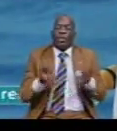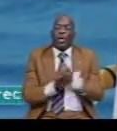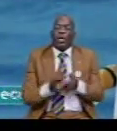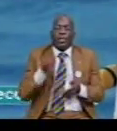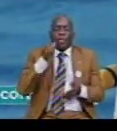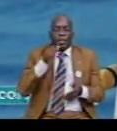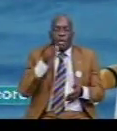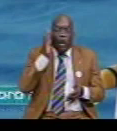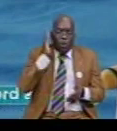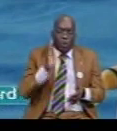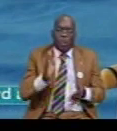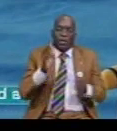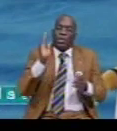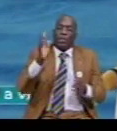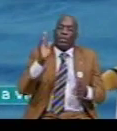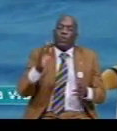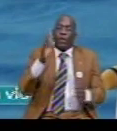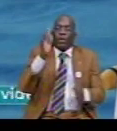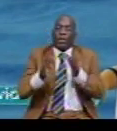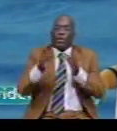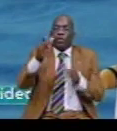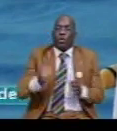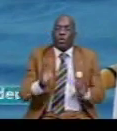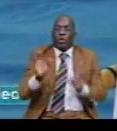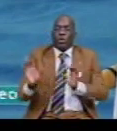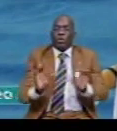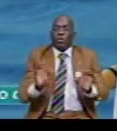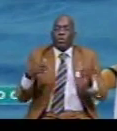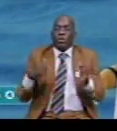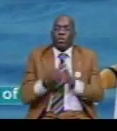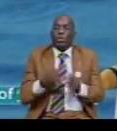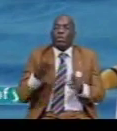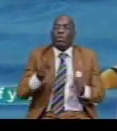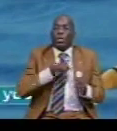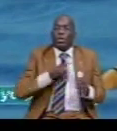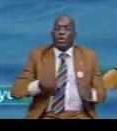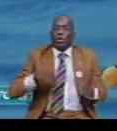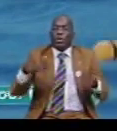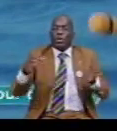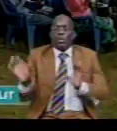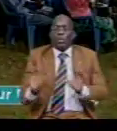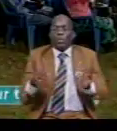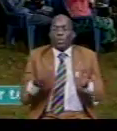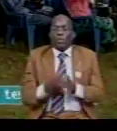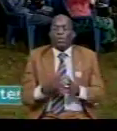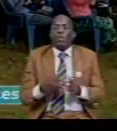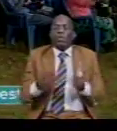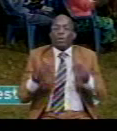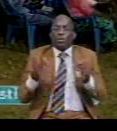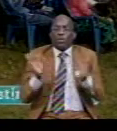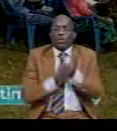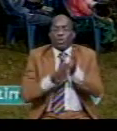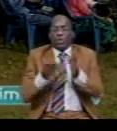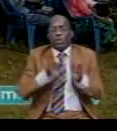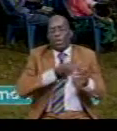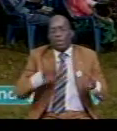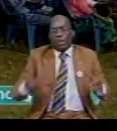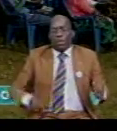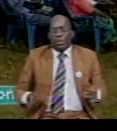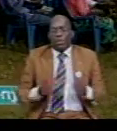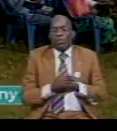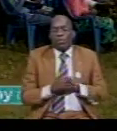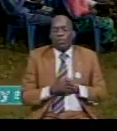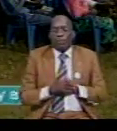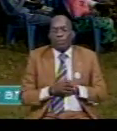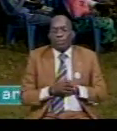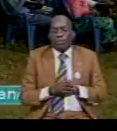testify out here if he did it. The Lord did it. I'm grateful to God. Praise the Lord. Praise the Lord.